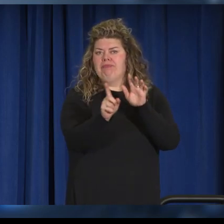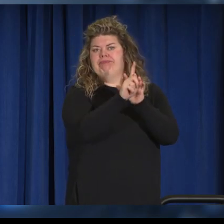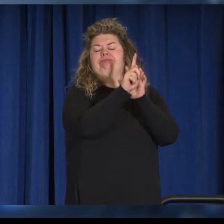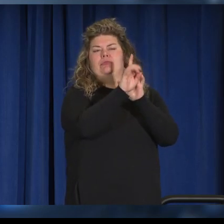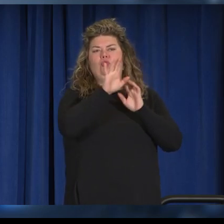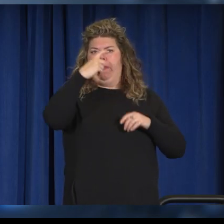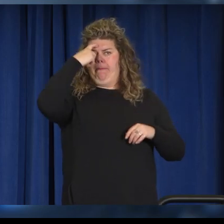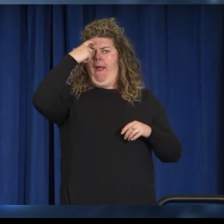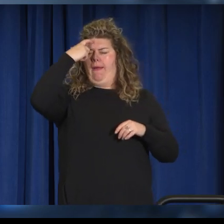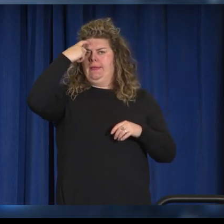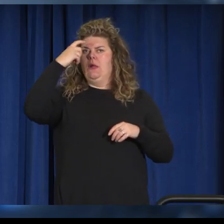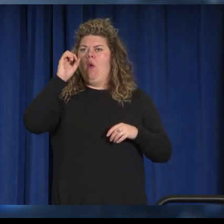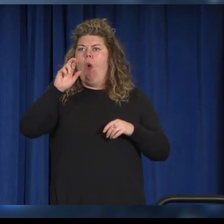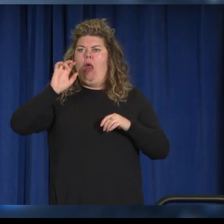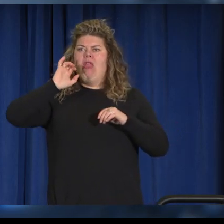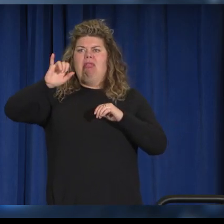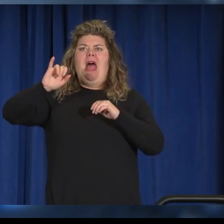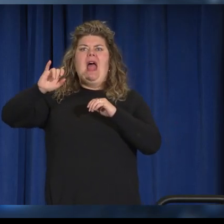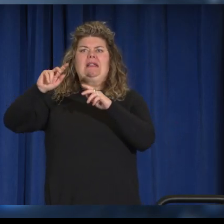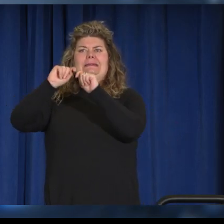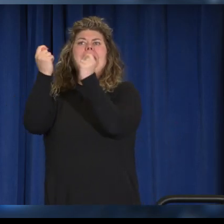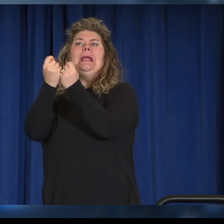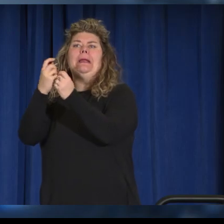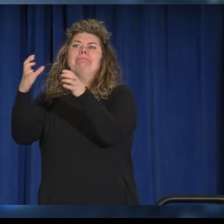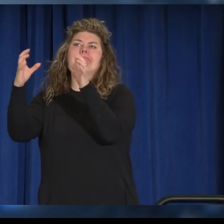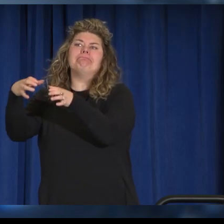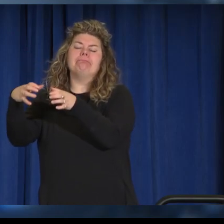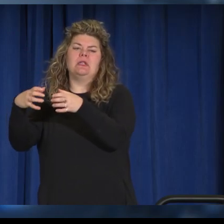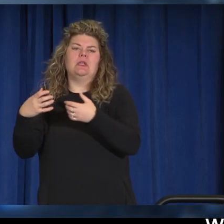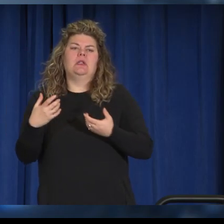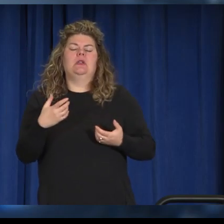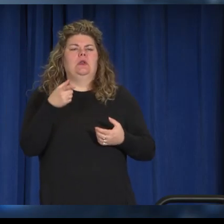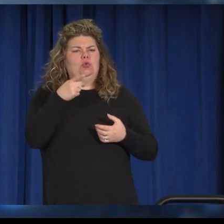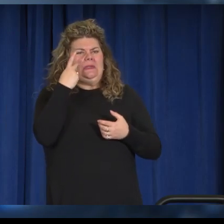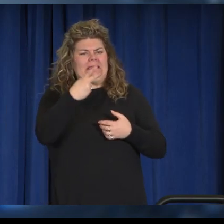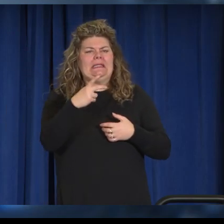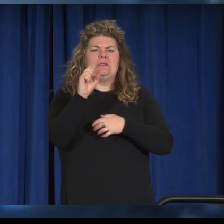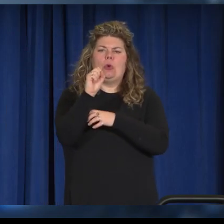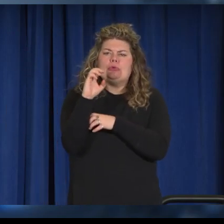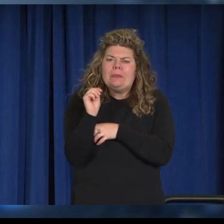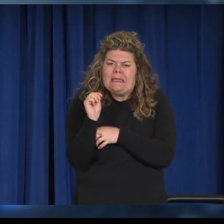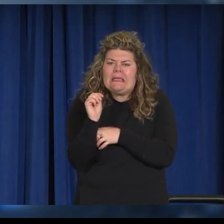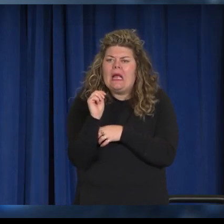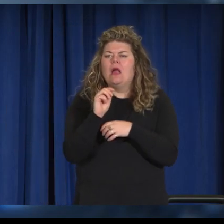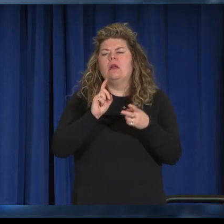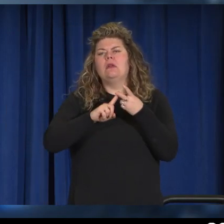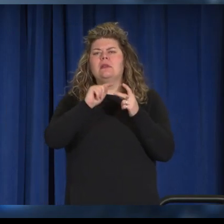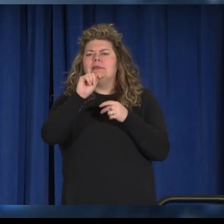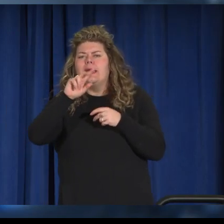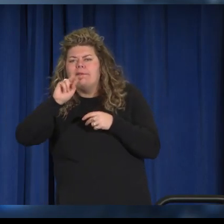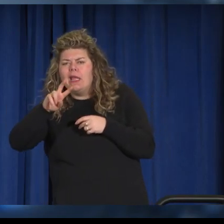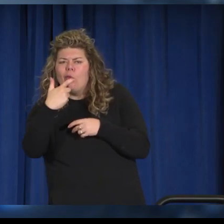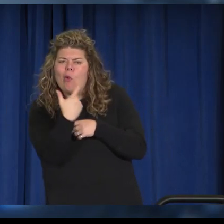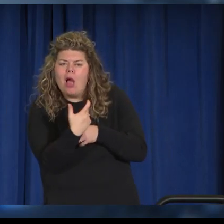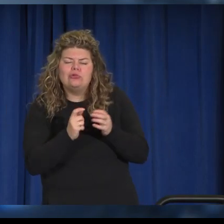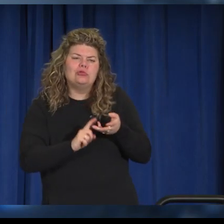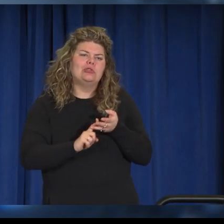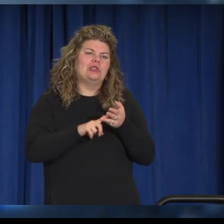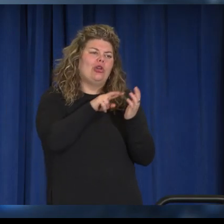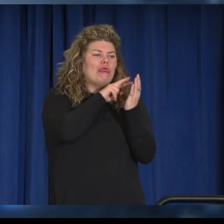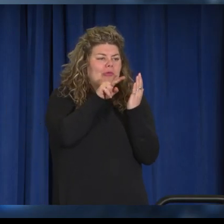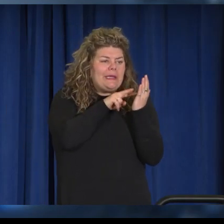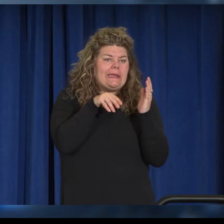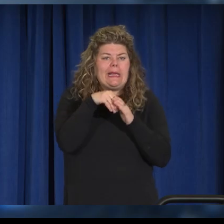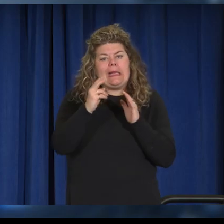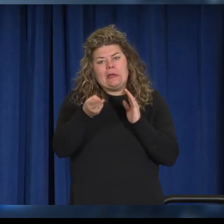a group of people that comes to mind. That might be based on what you see on social media or on TV, what you read in